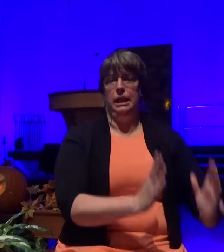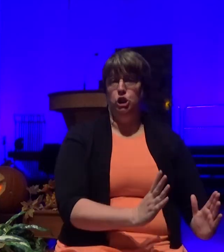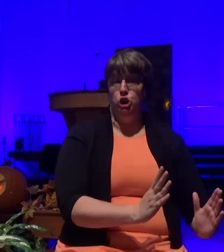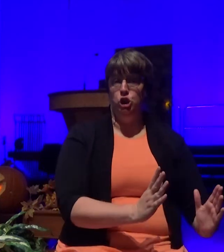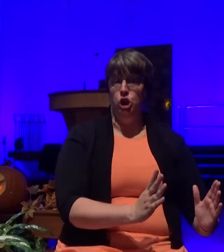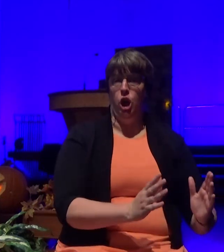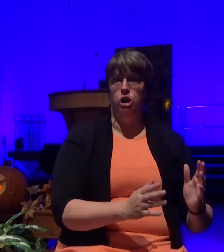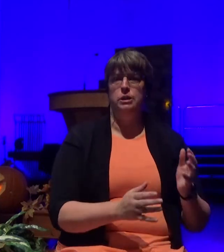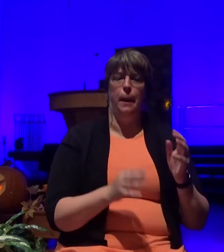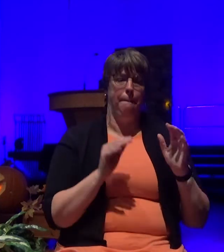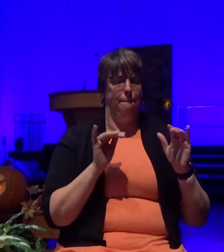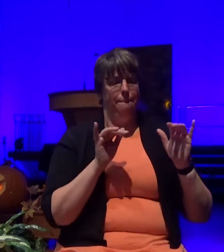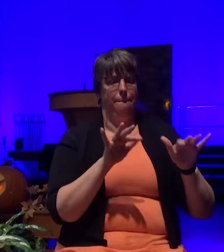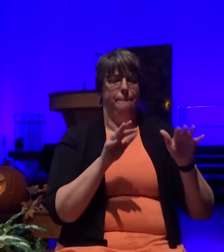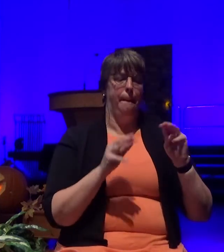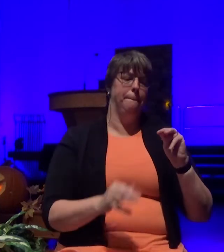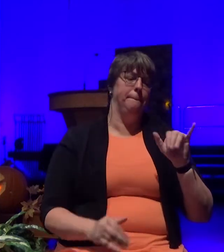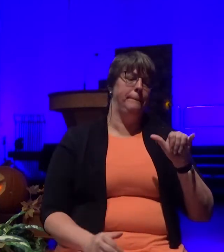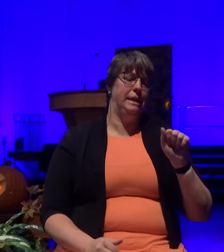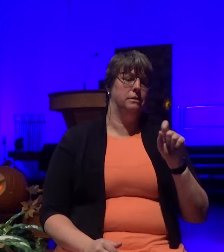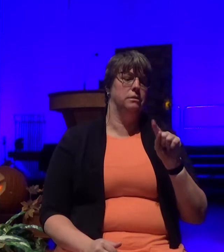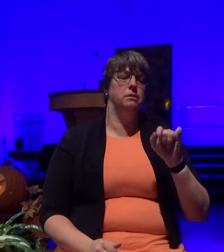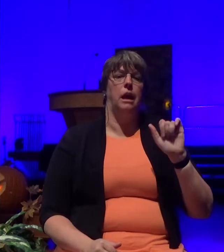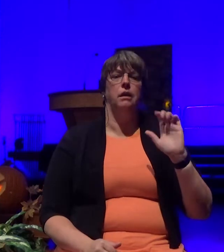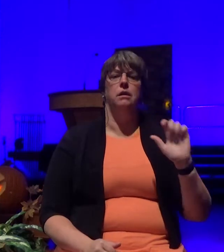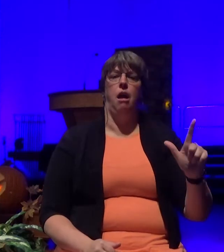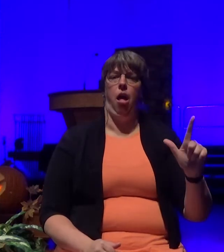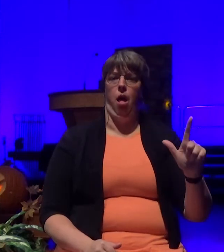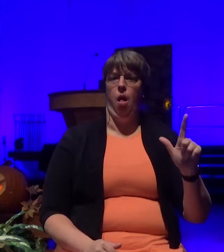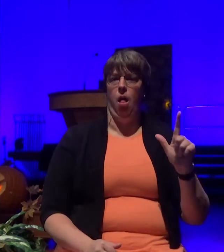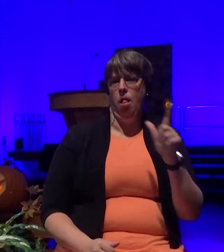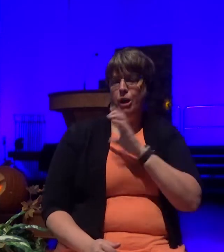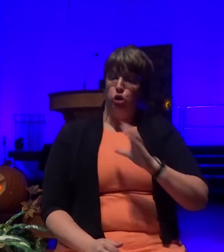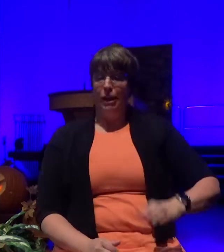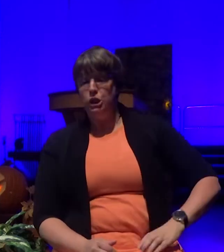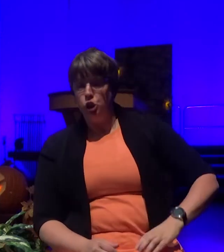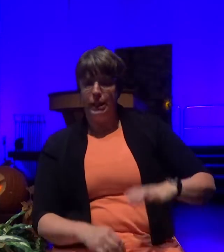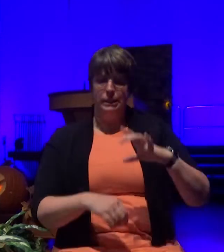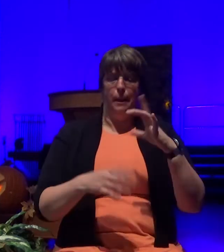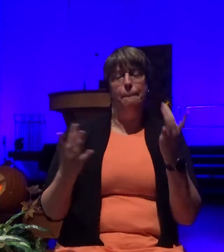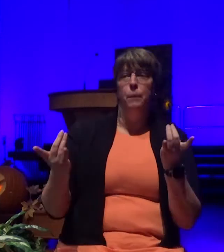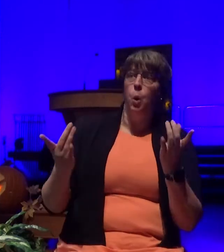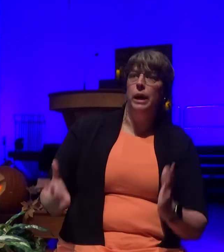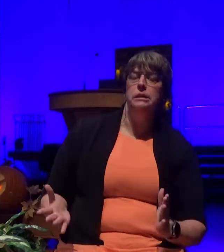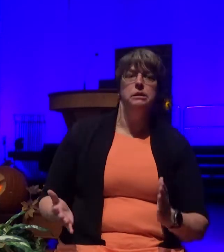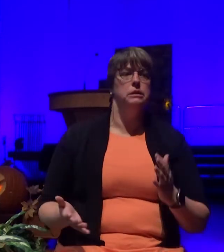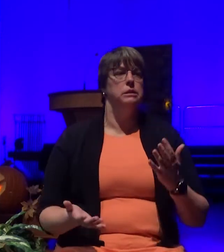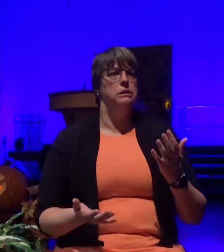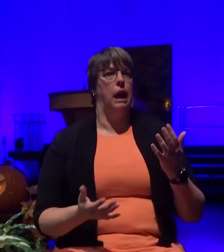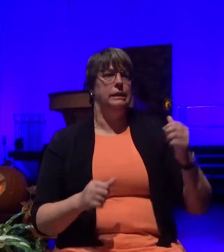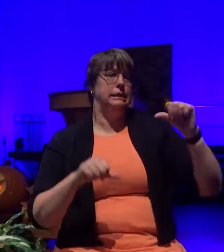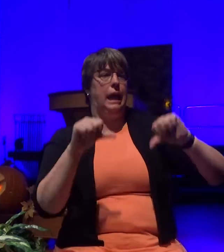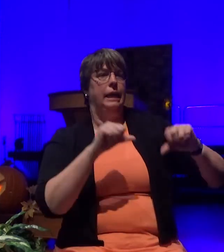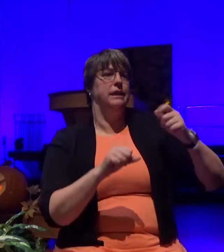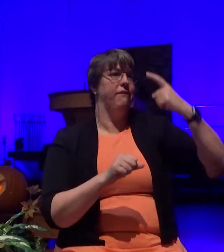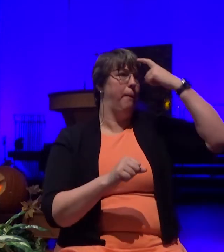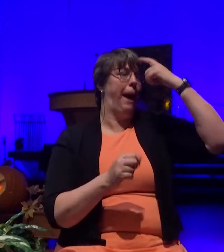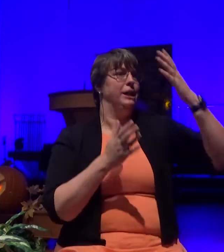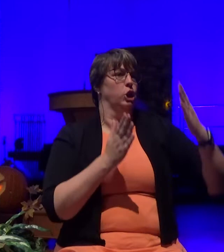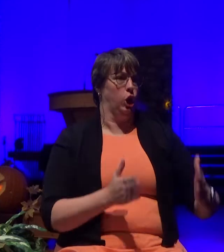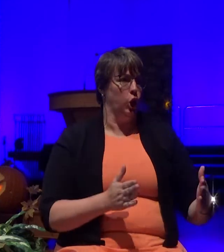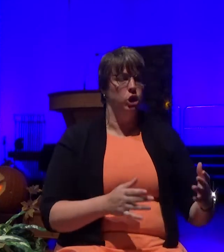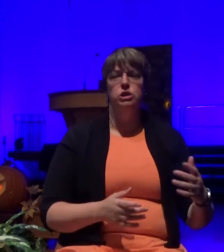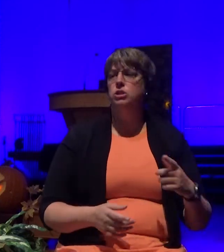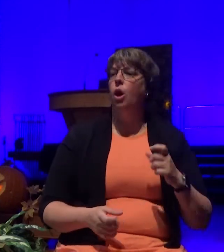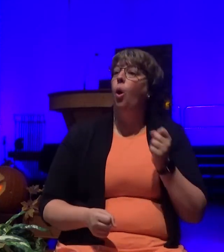mystical Jews, mystical Muslims, mystical Buddhists, mystical science of minders, or they're fundamentalist. The